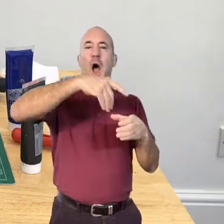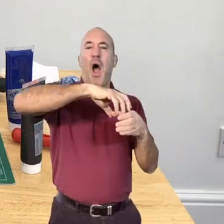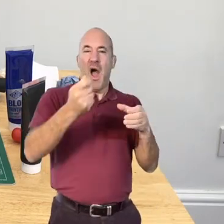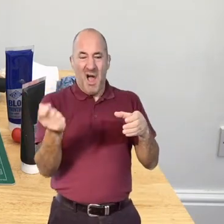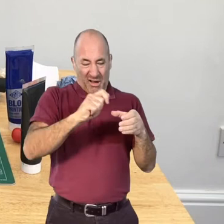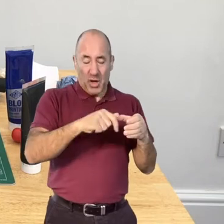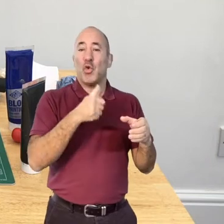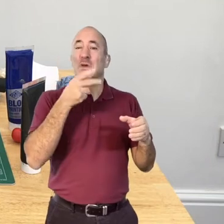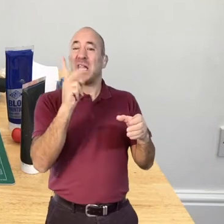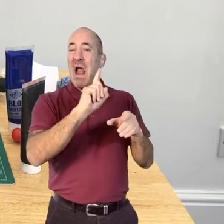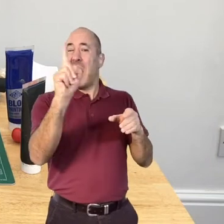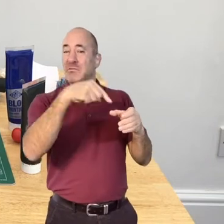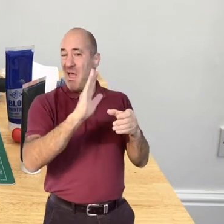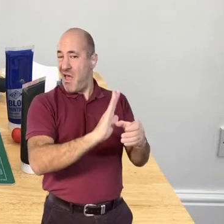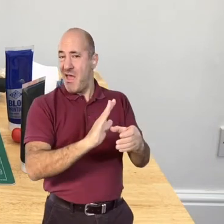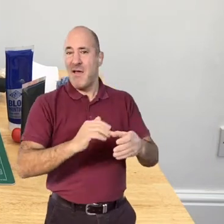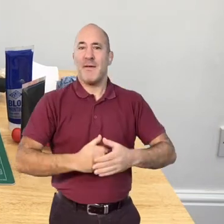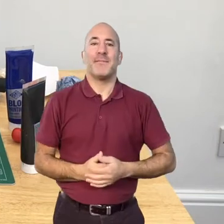so you can reuse it.